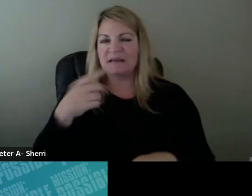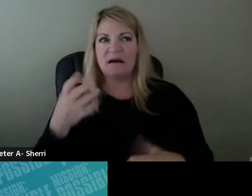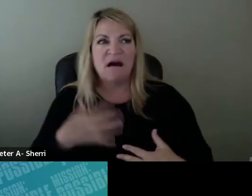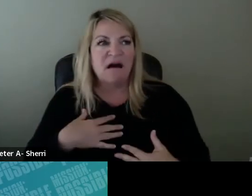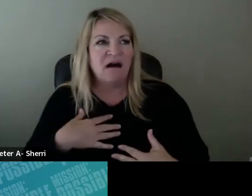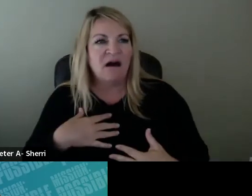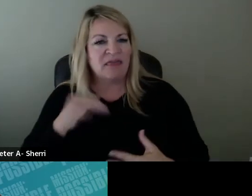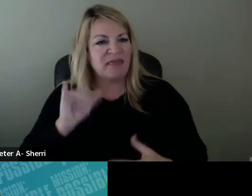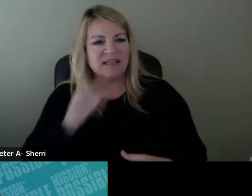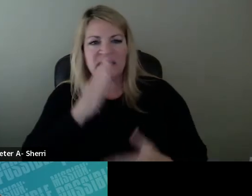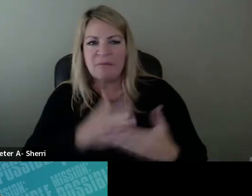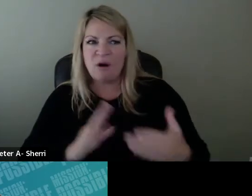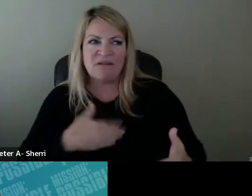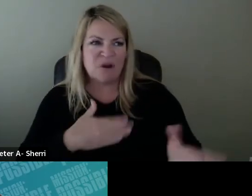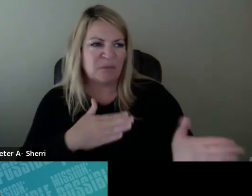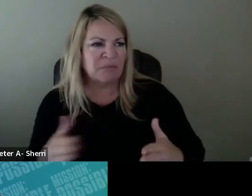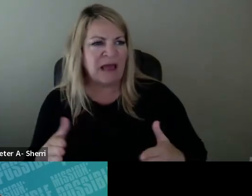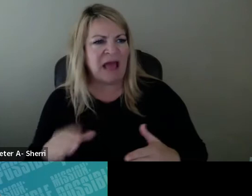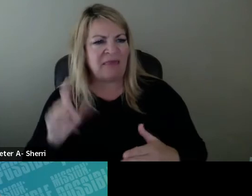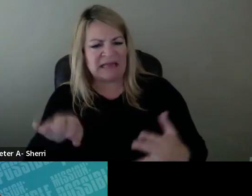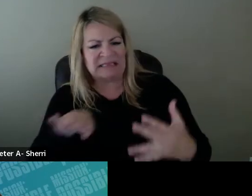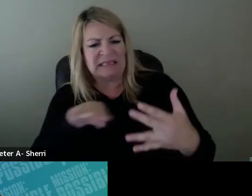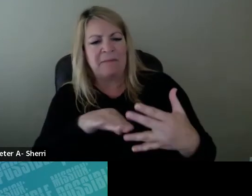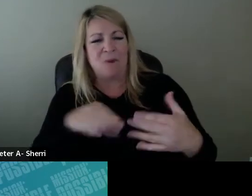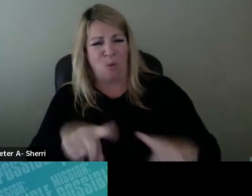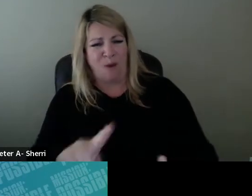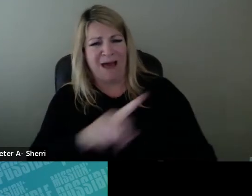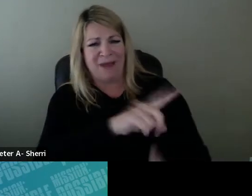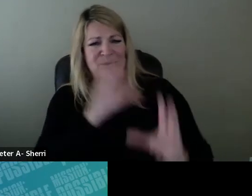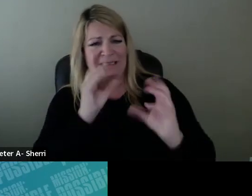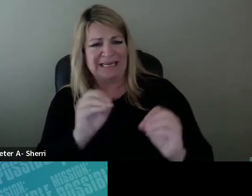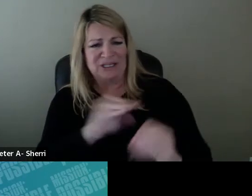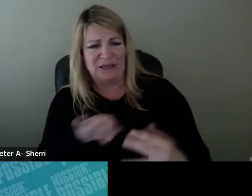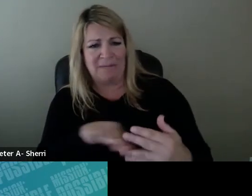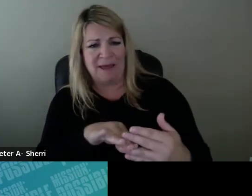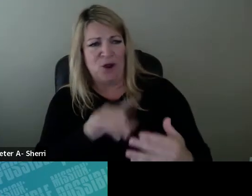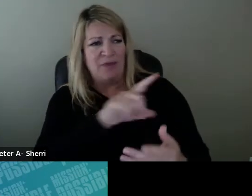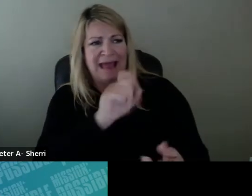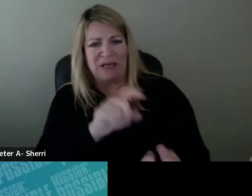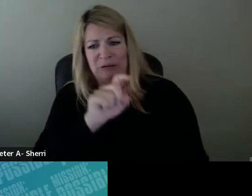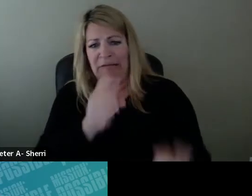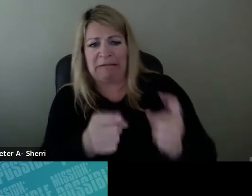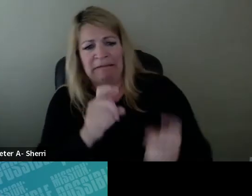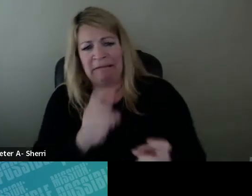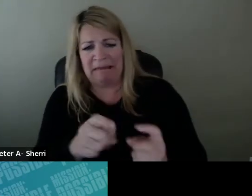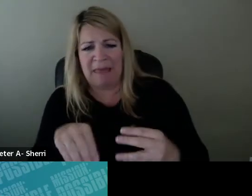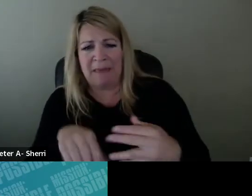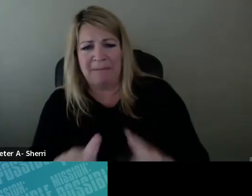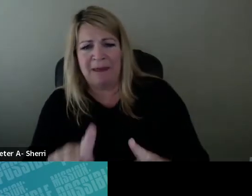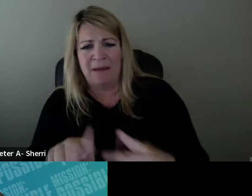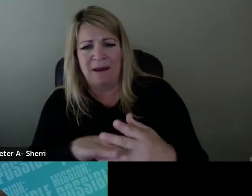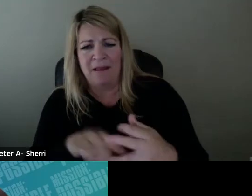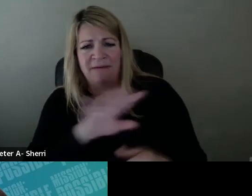of our plan. That's in the middle of them teaching, because they had to make adjustments for the betterment of their